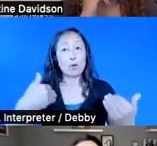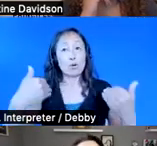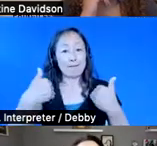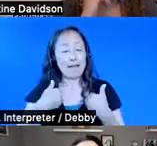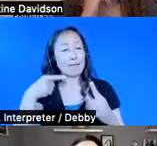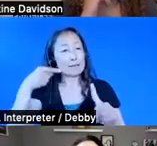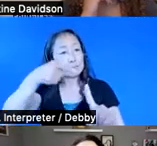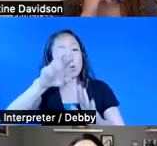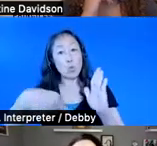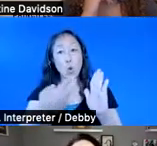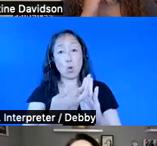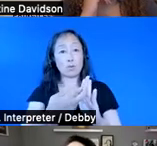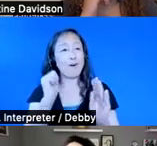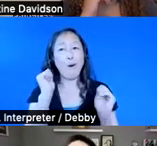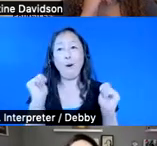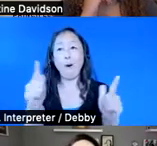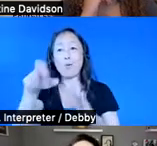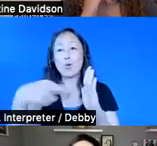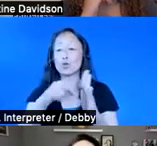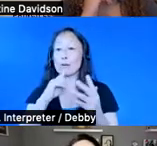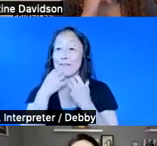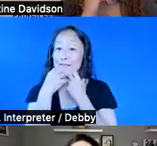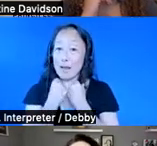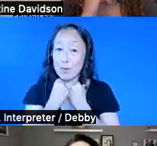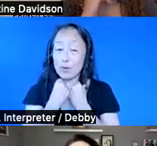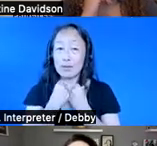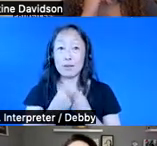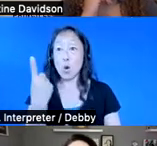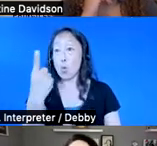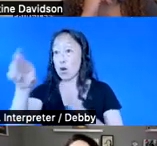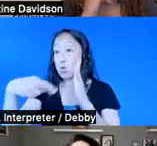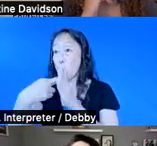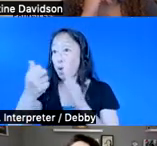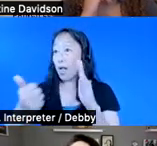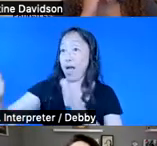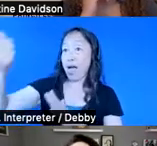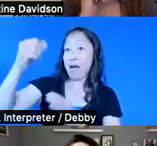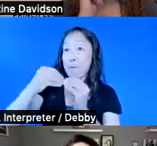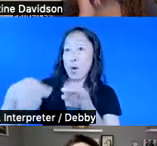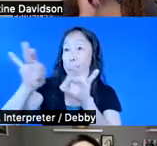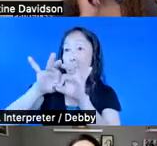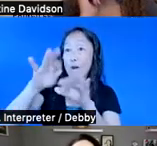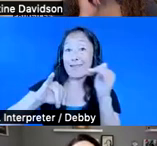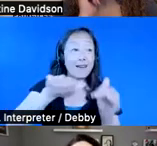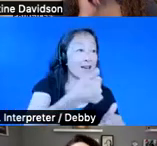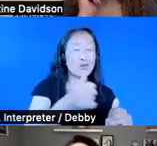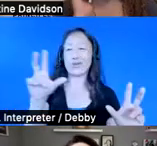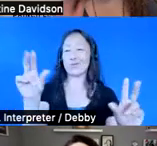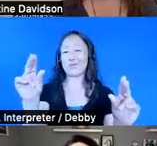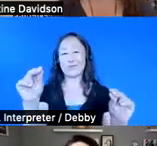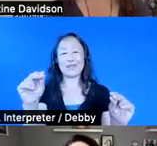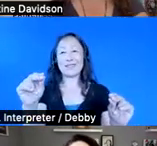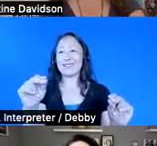role was more important or better or more valued than the other. We just all had